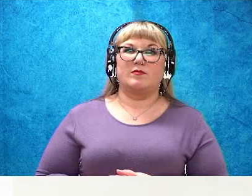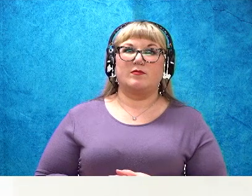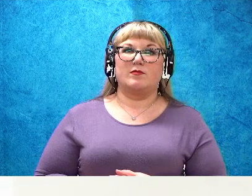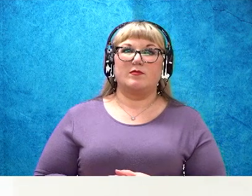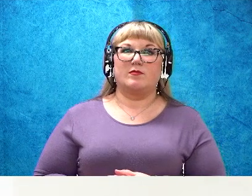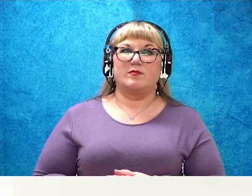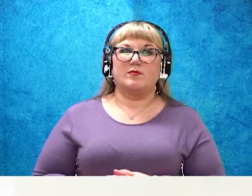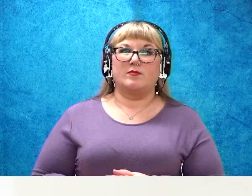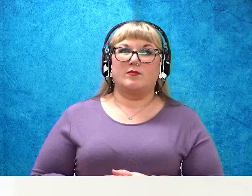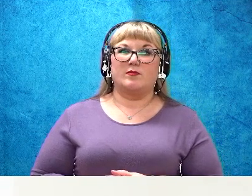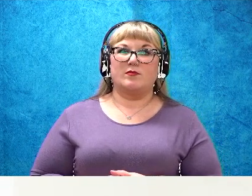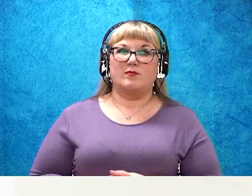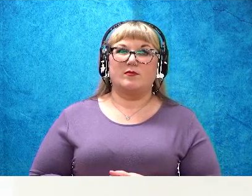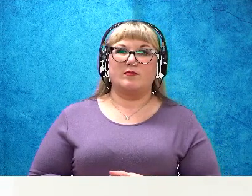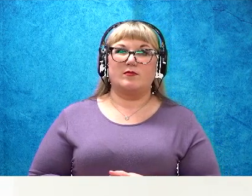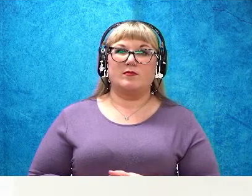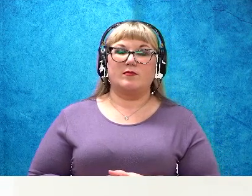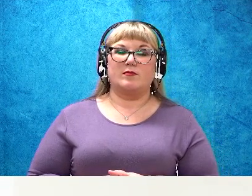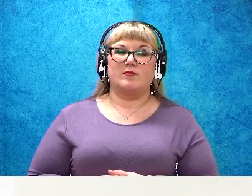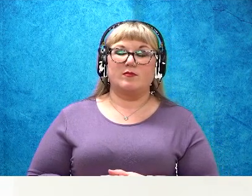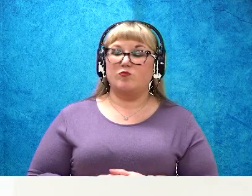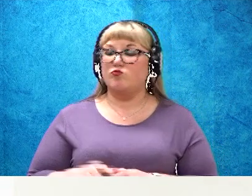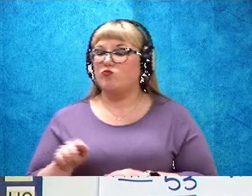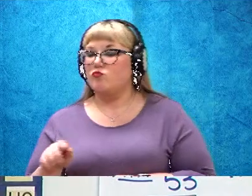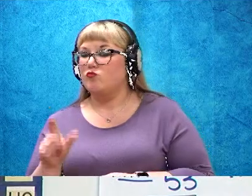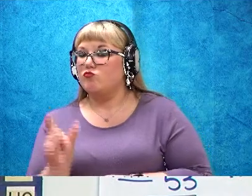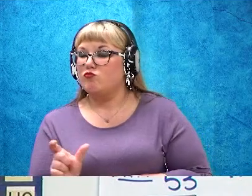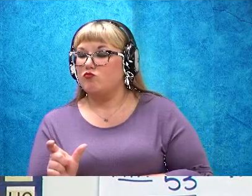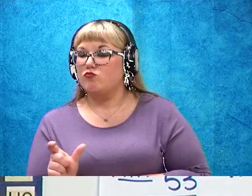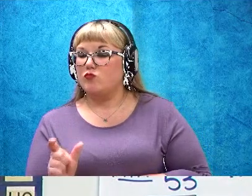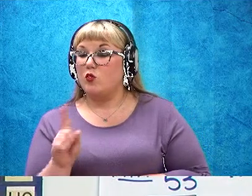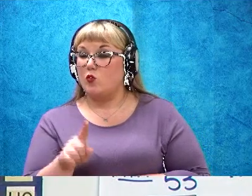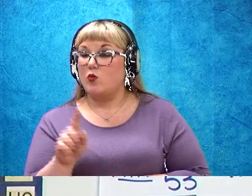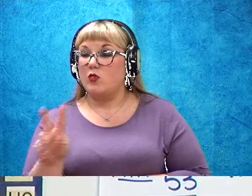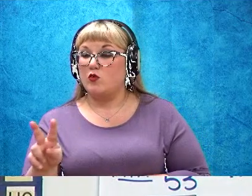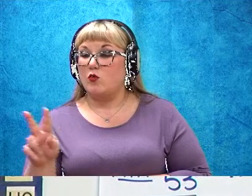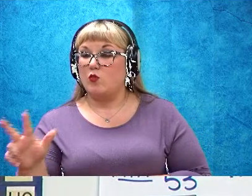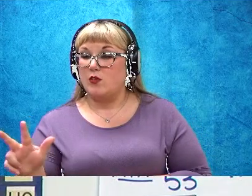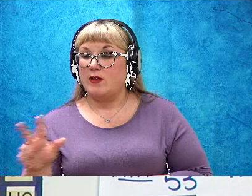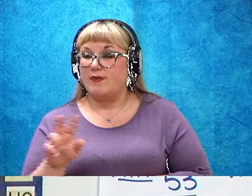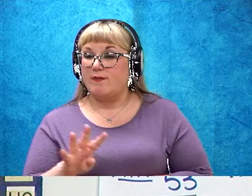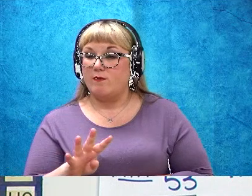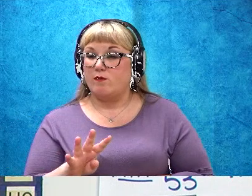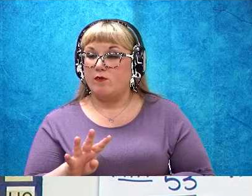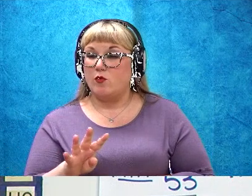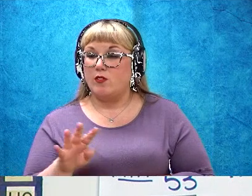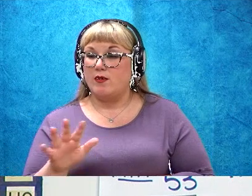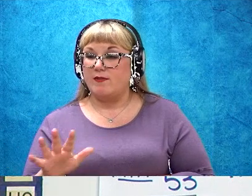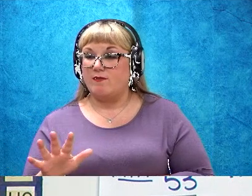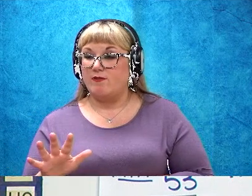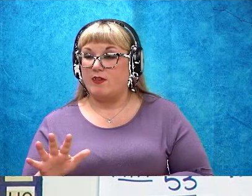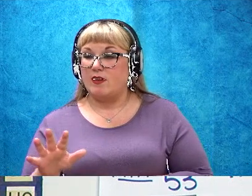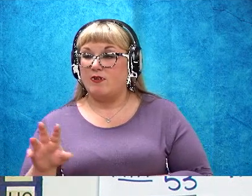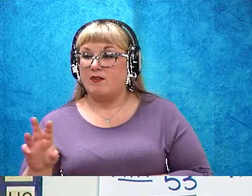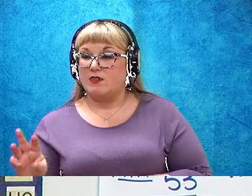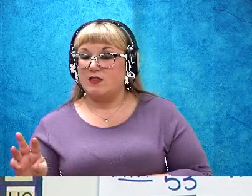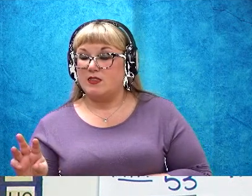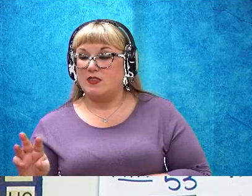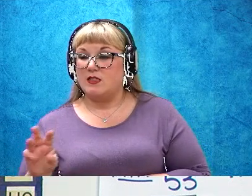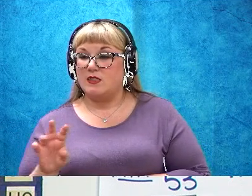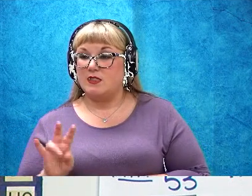Let's check out our ones place. 1, 2, 3, 4,